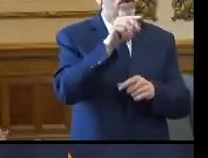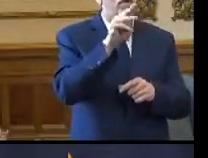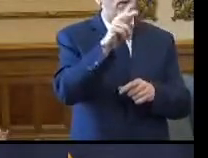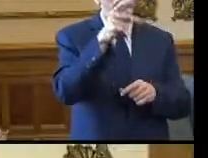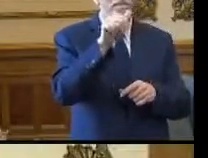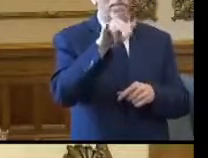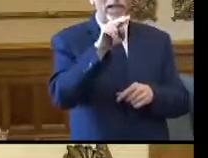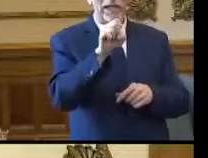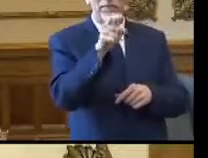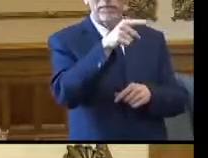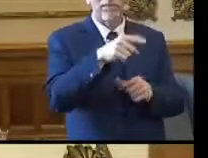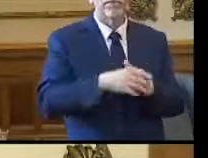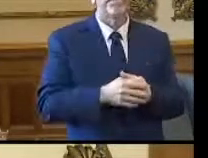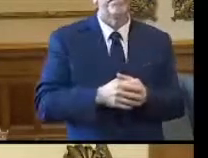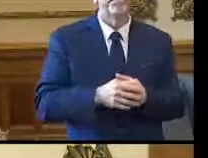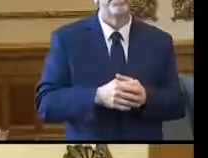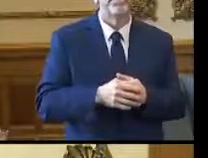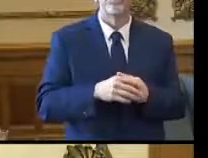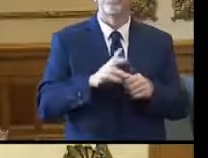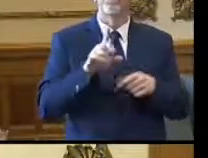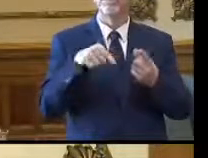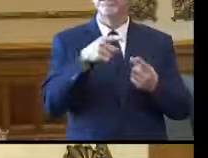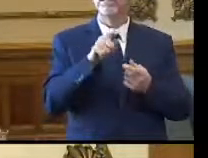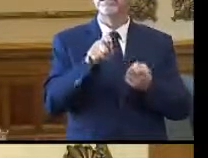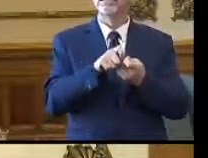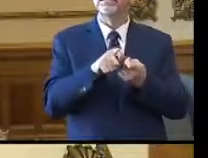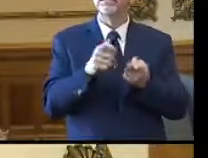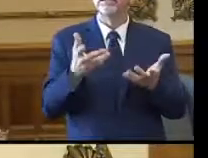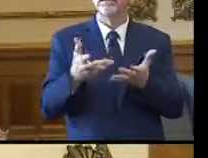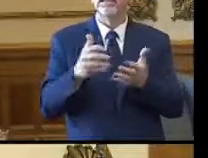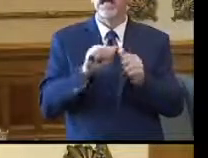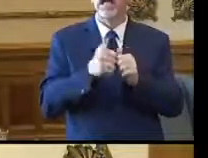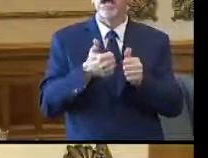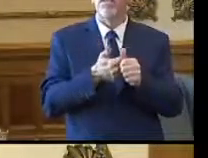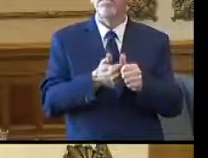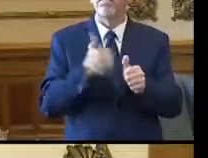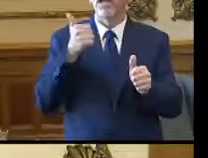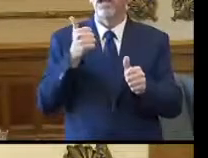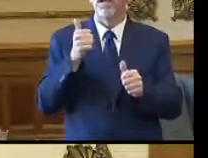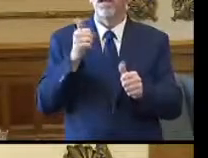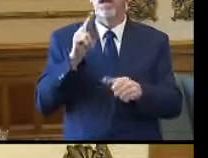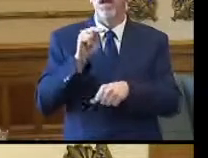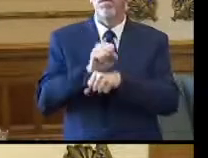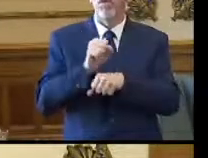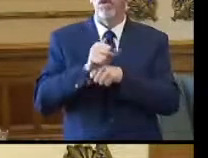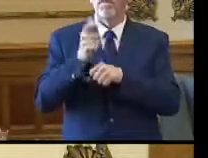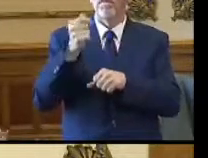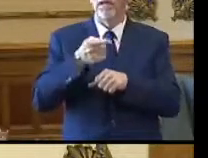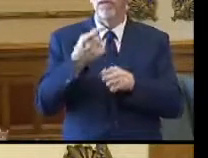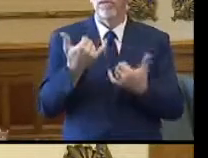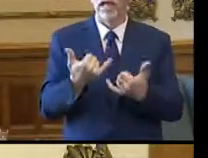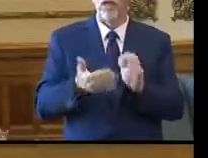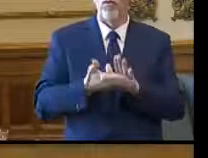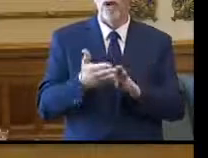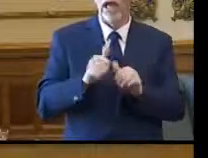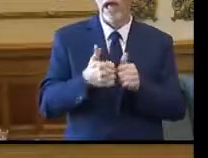Payne, actually, about exactly how far behind unemployment benefits are currently